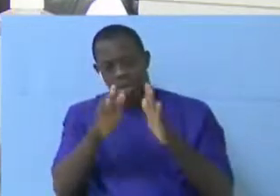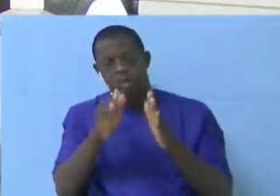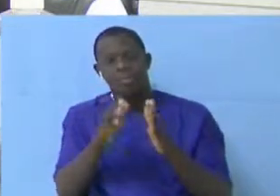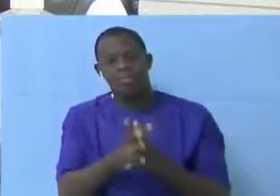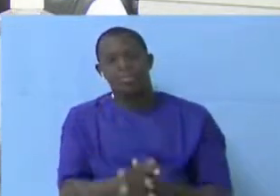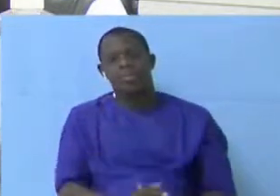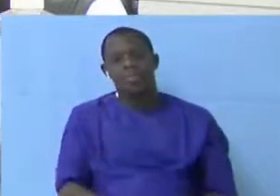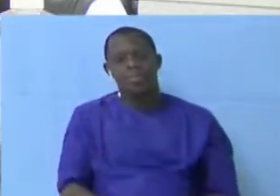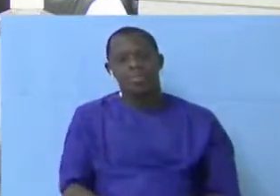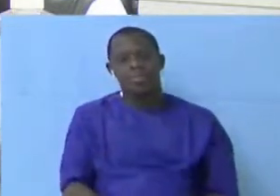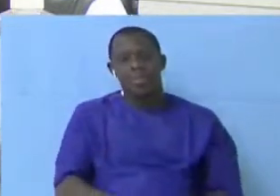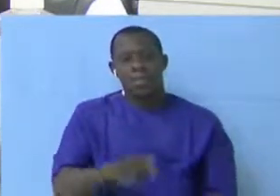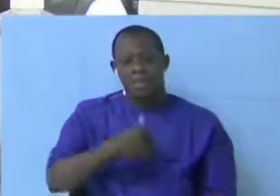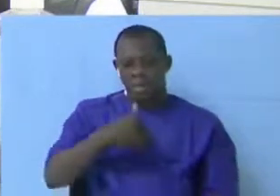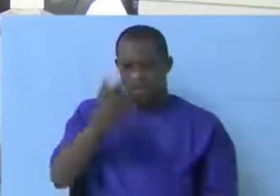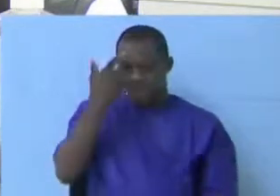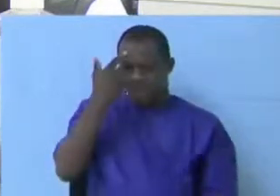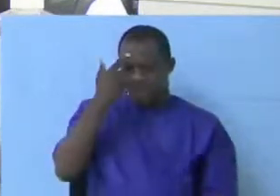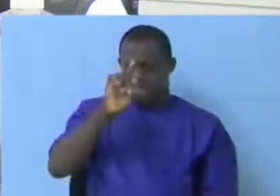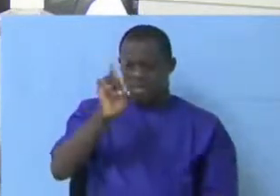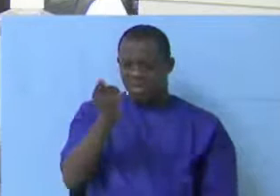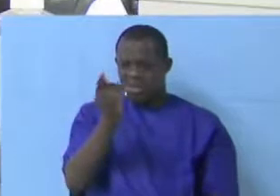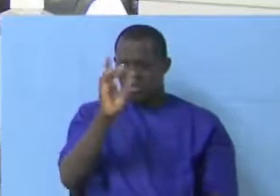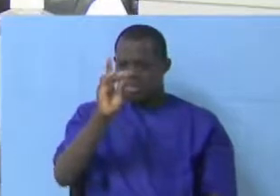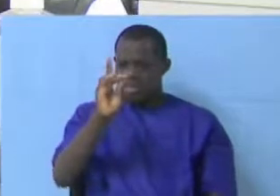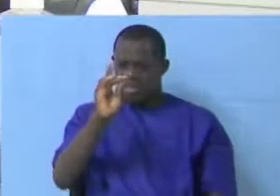Not so GDA, Gambia,